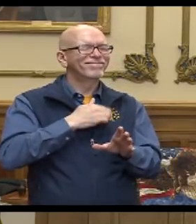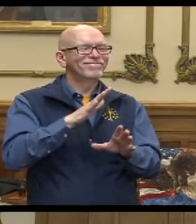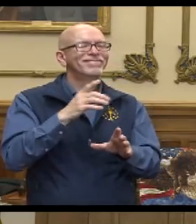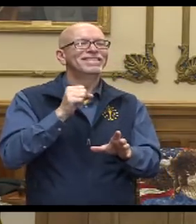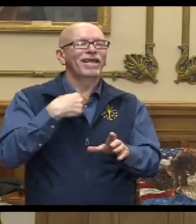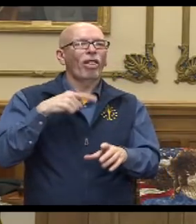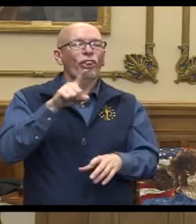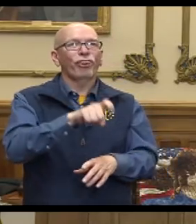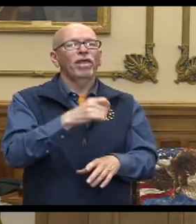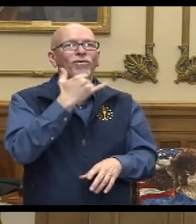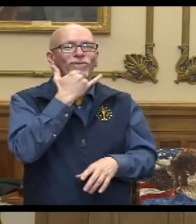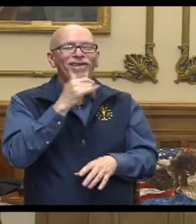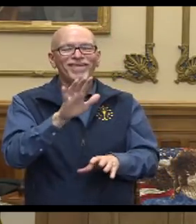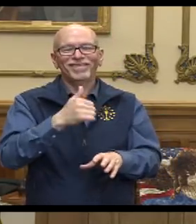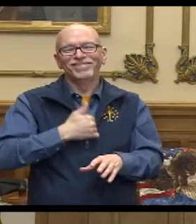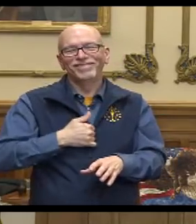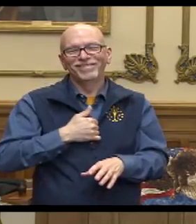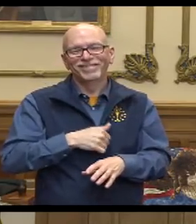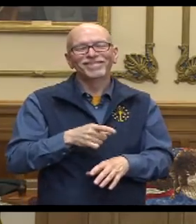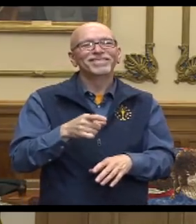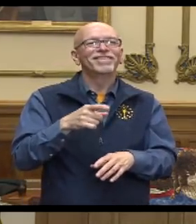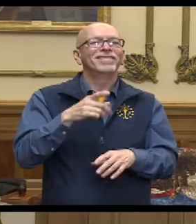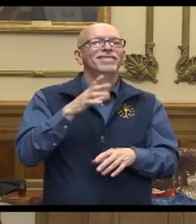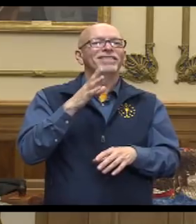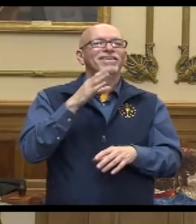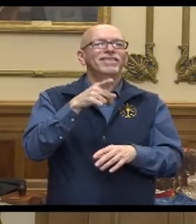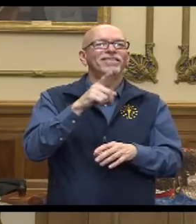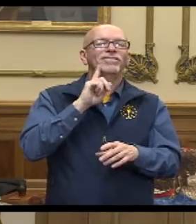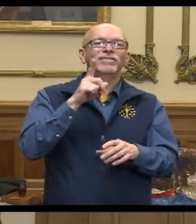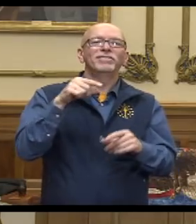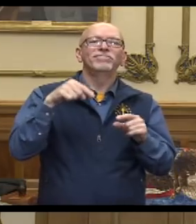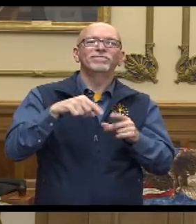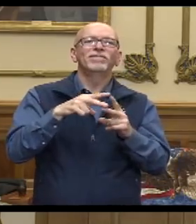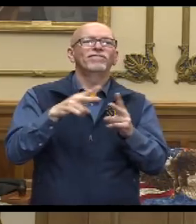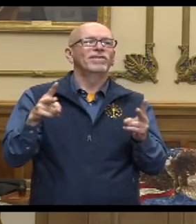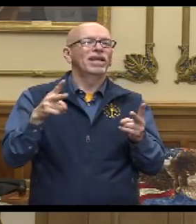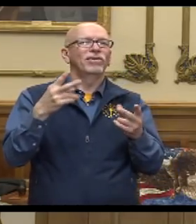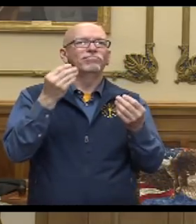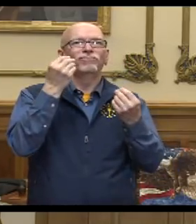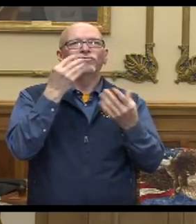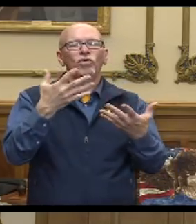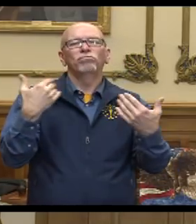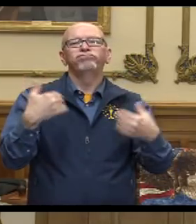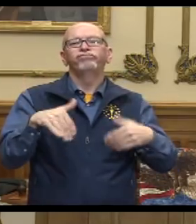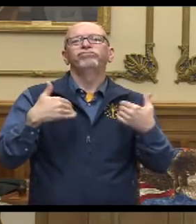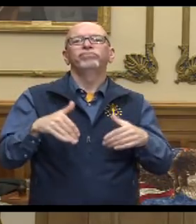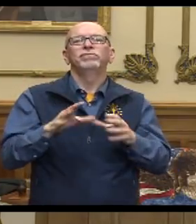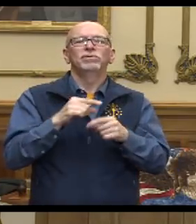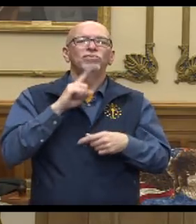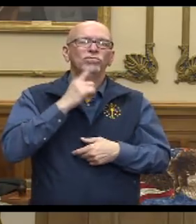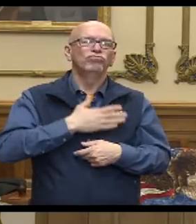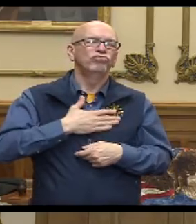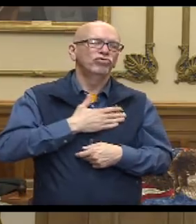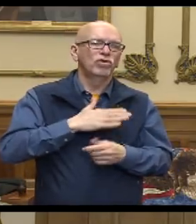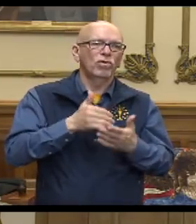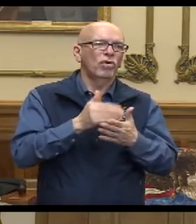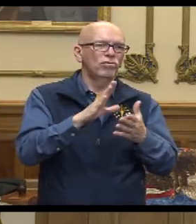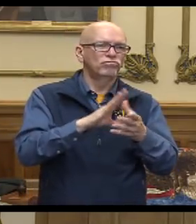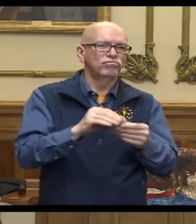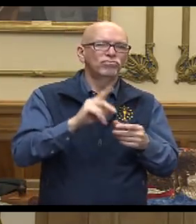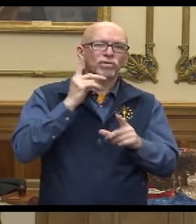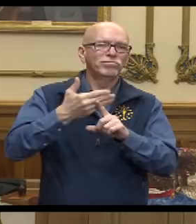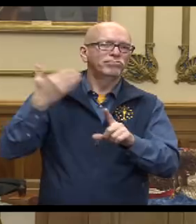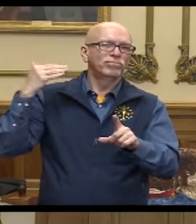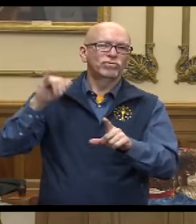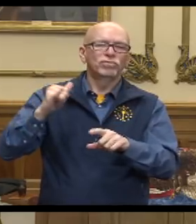I clicked the wrong button. Apologize. And thank you. This has been a very informative session today, and I've appreciated all of them, Governor. Thank you,